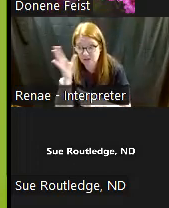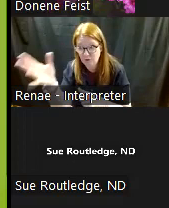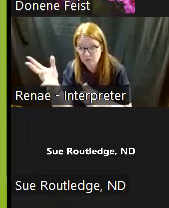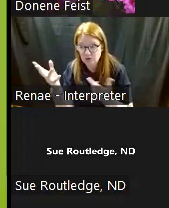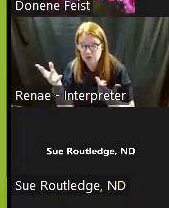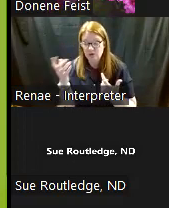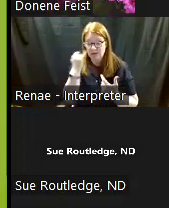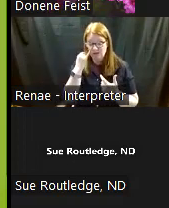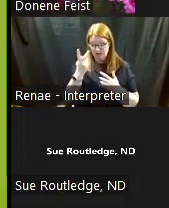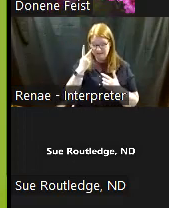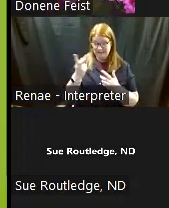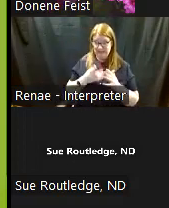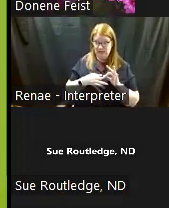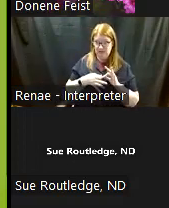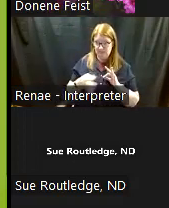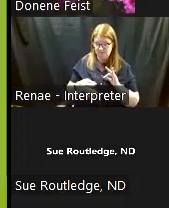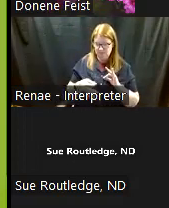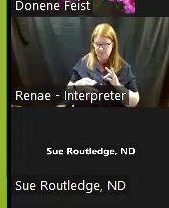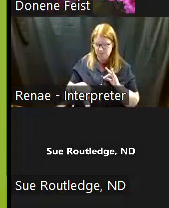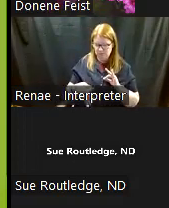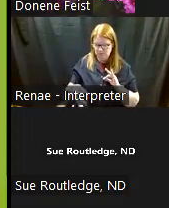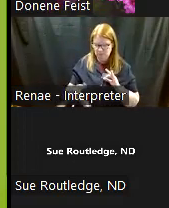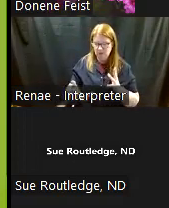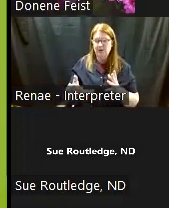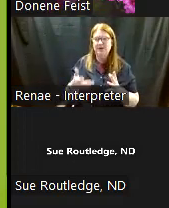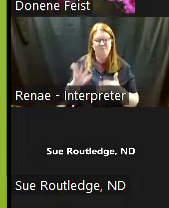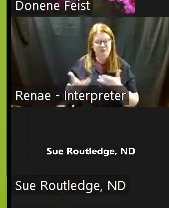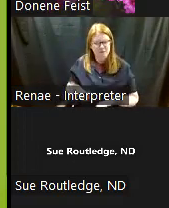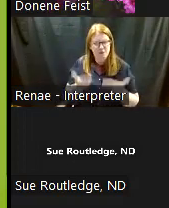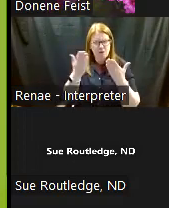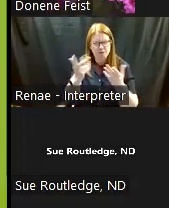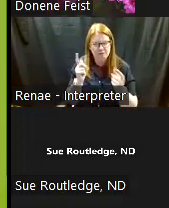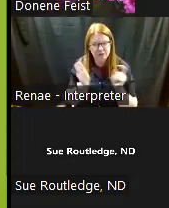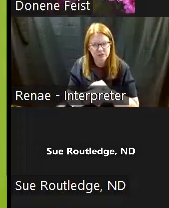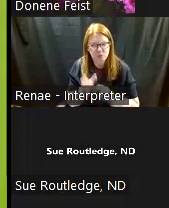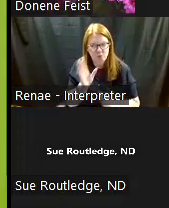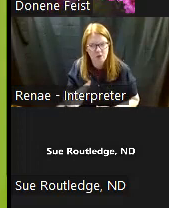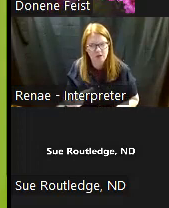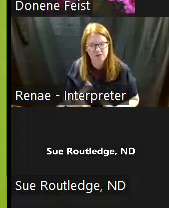my plan might change, or my recommendations might change. So